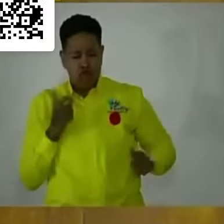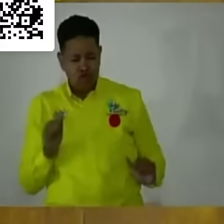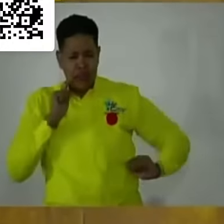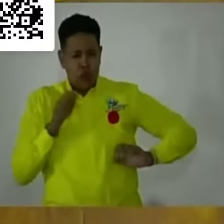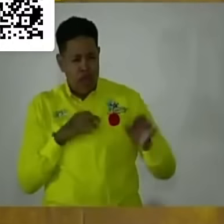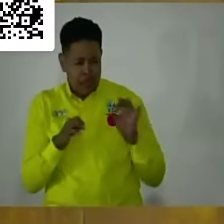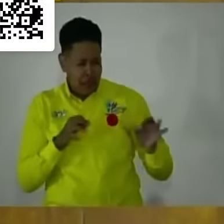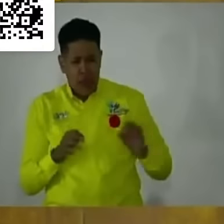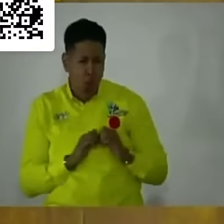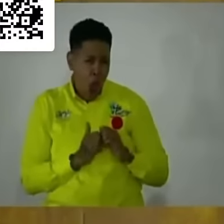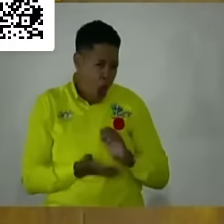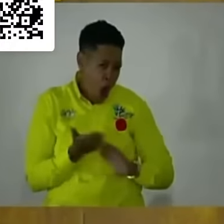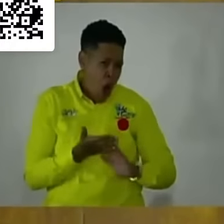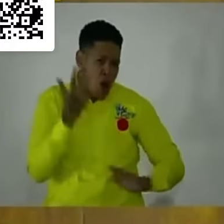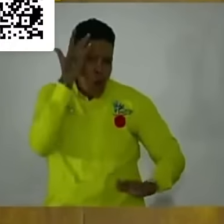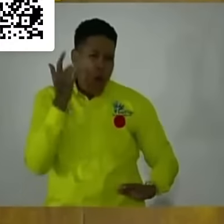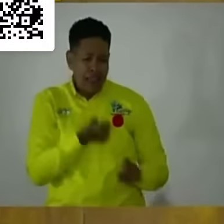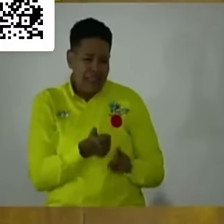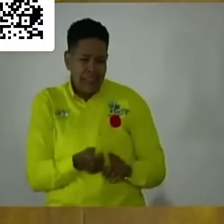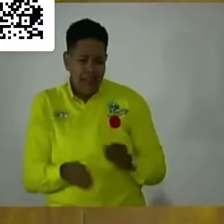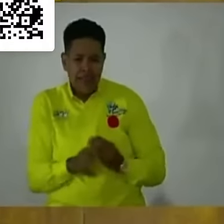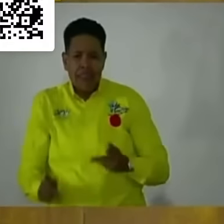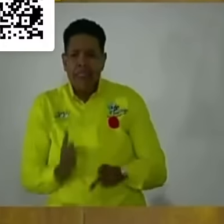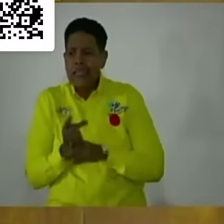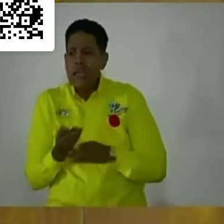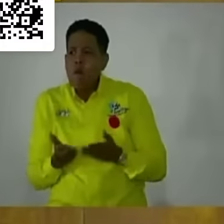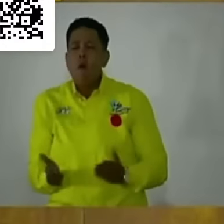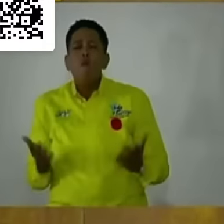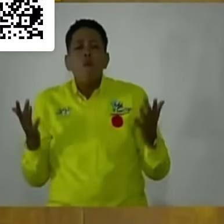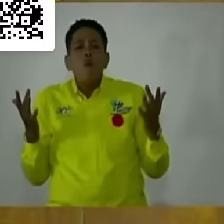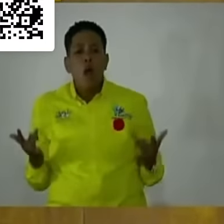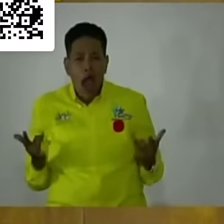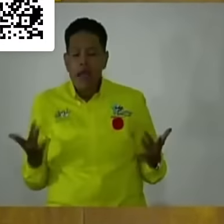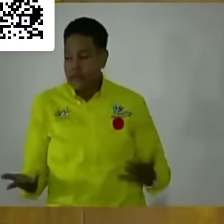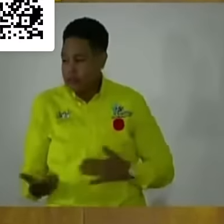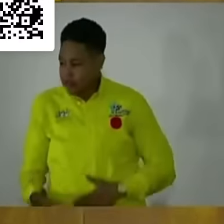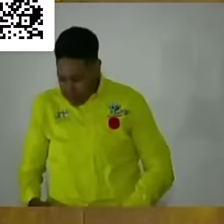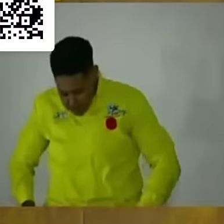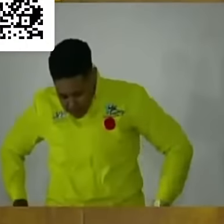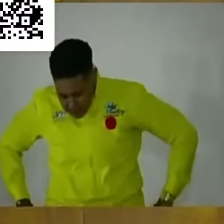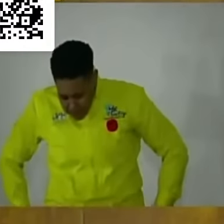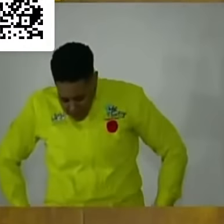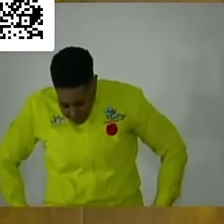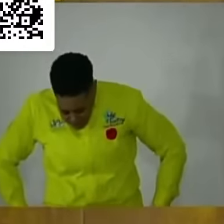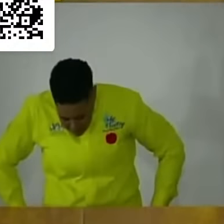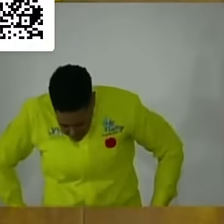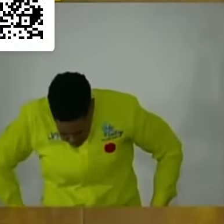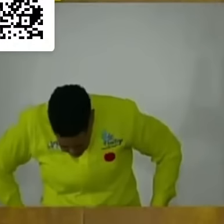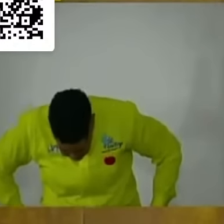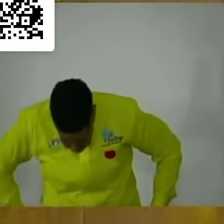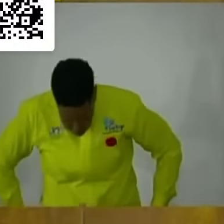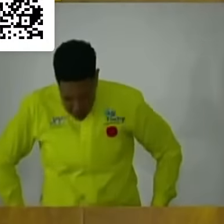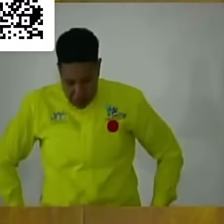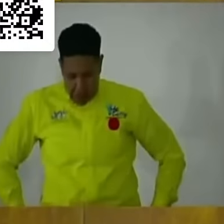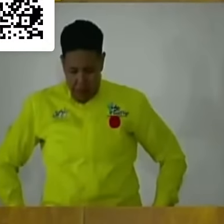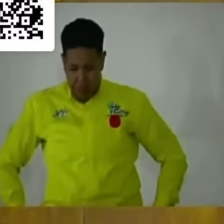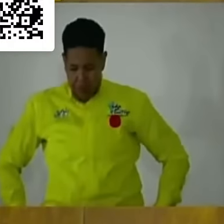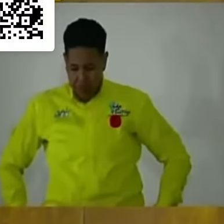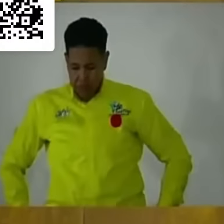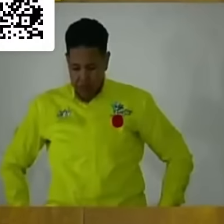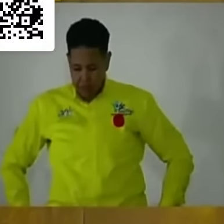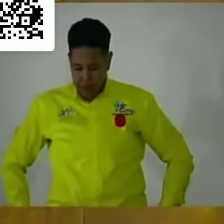explain away why it is that they keep them open. In addition, Madam Speaker,